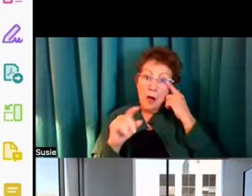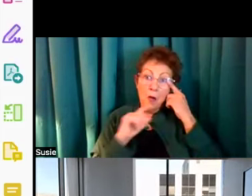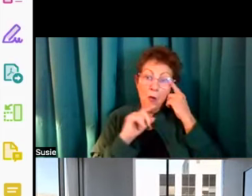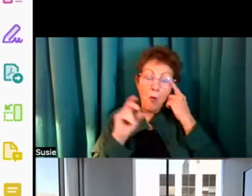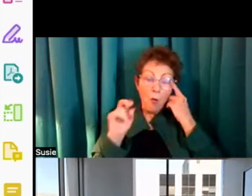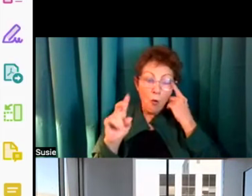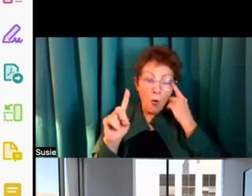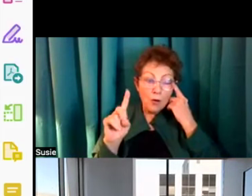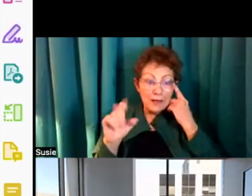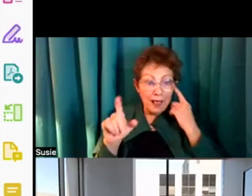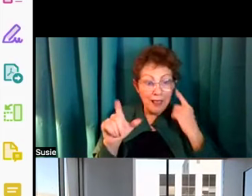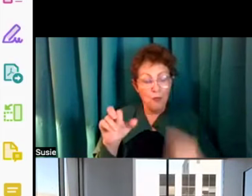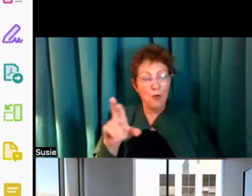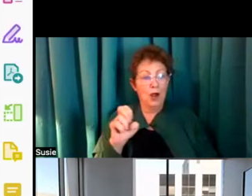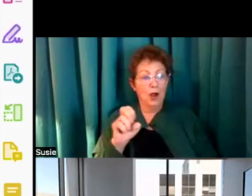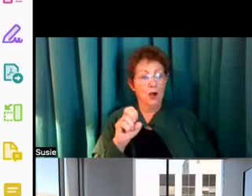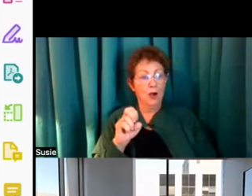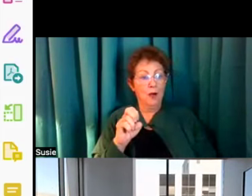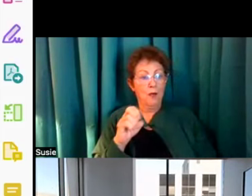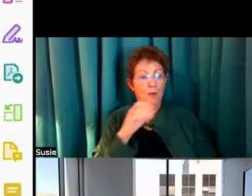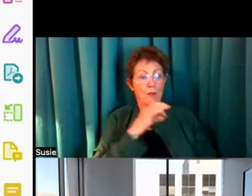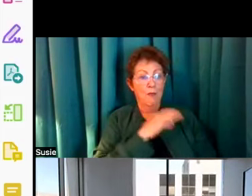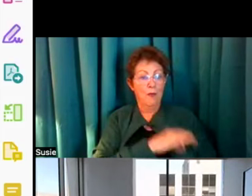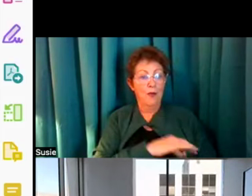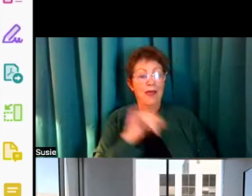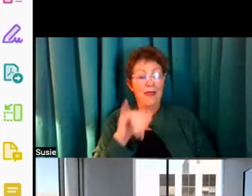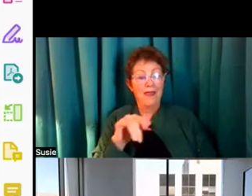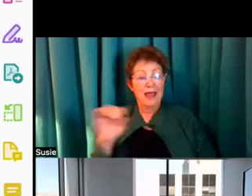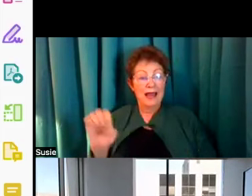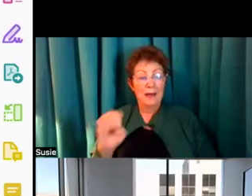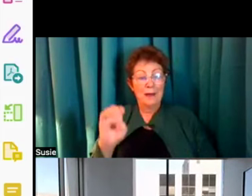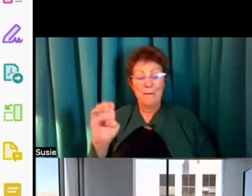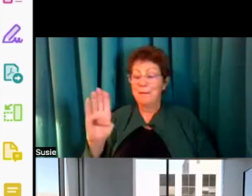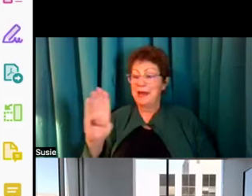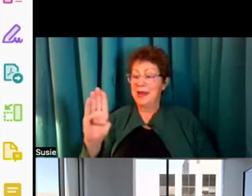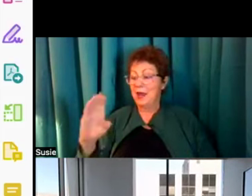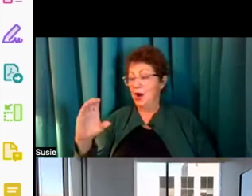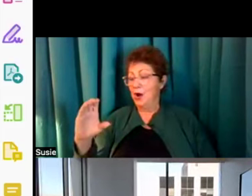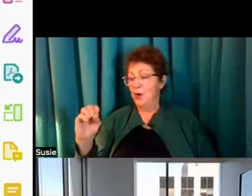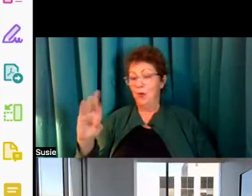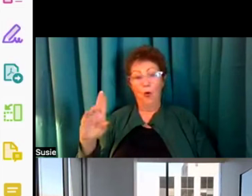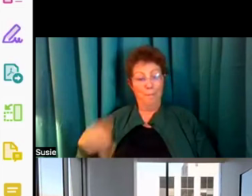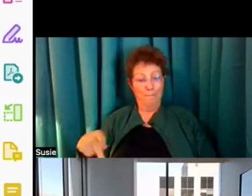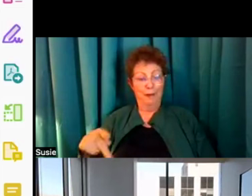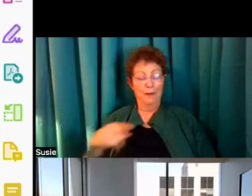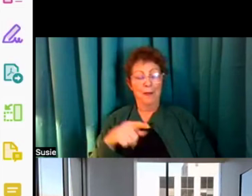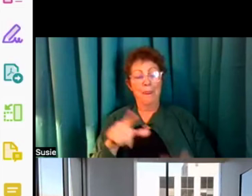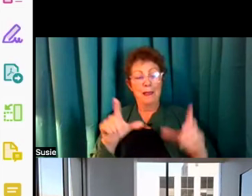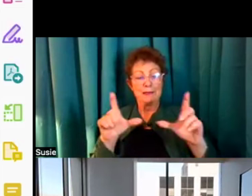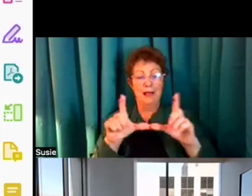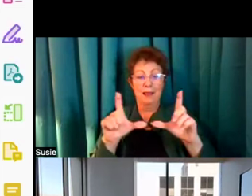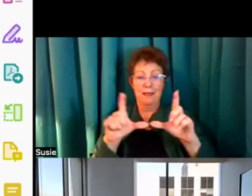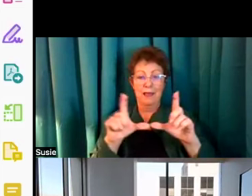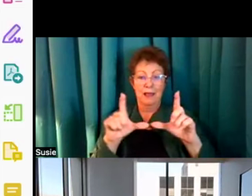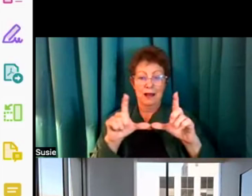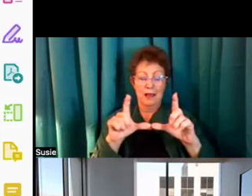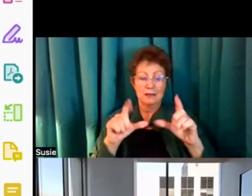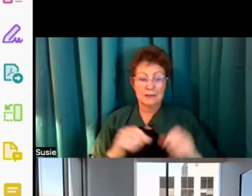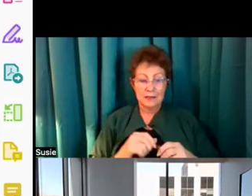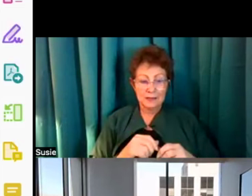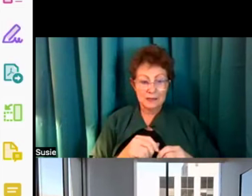Benefit Corporation, or anything else. B Corp is a license that B Labs